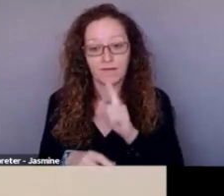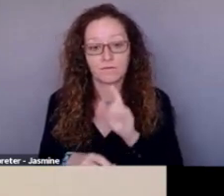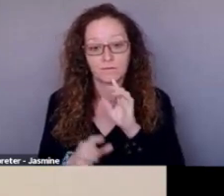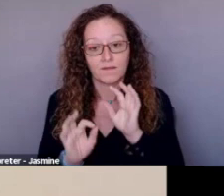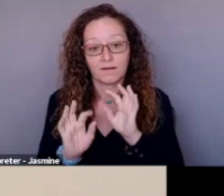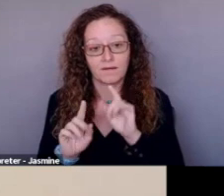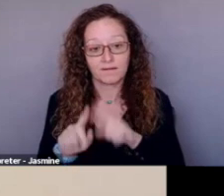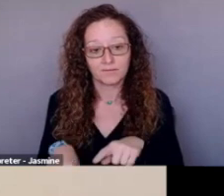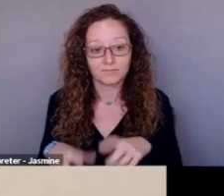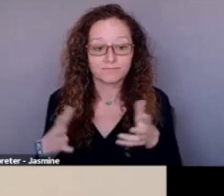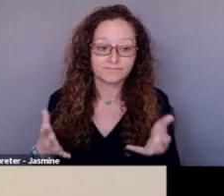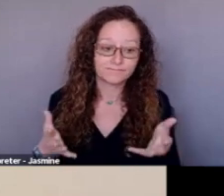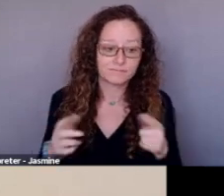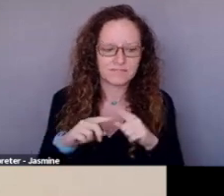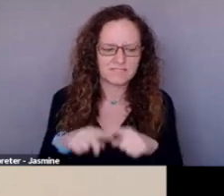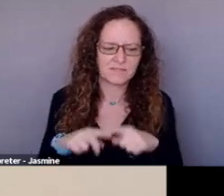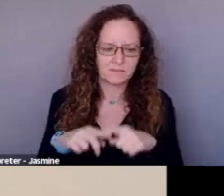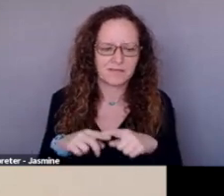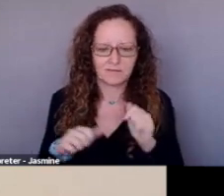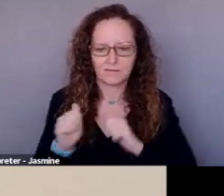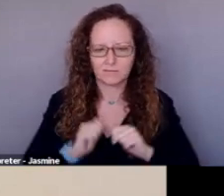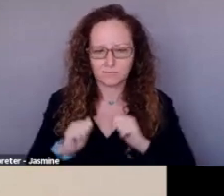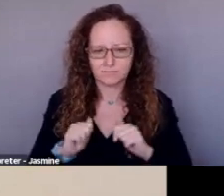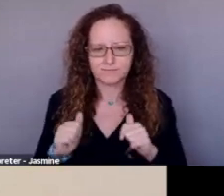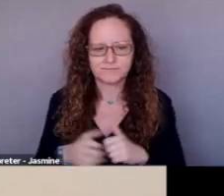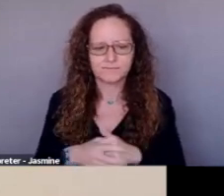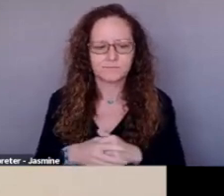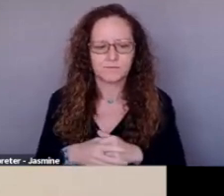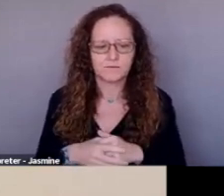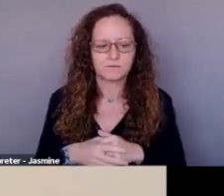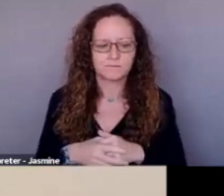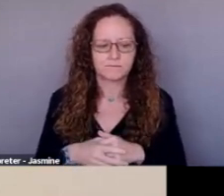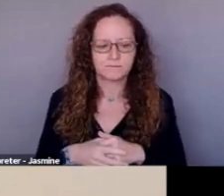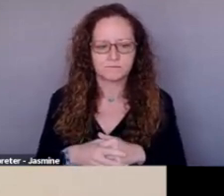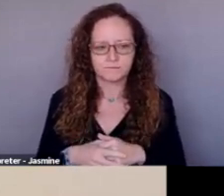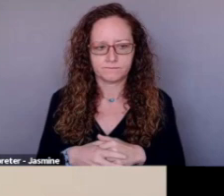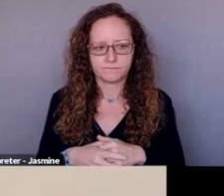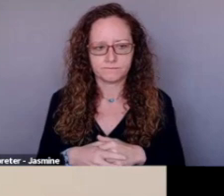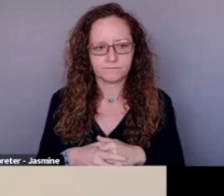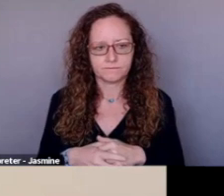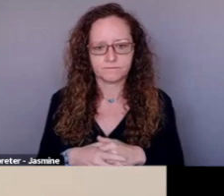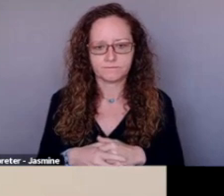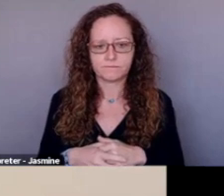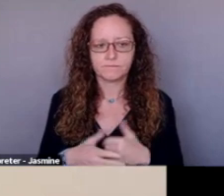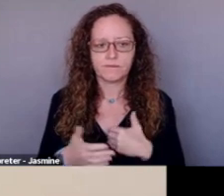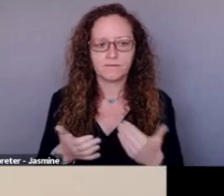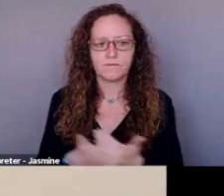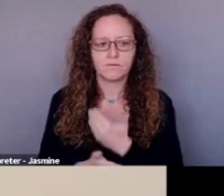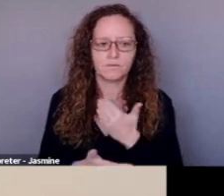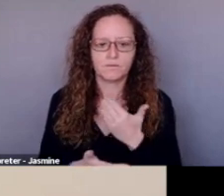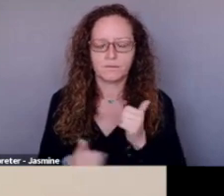it depends on the show. So there are new play